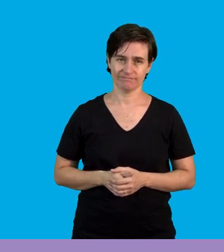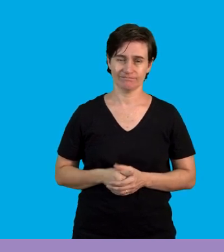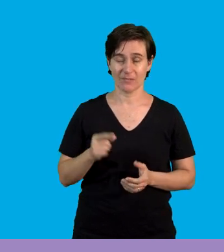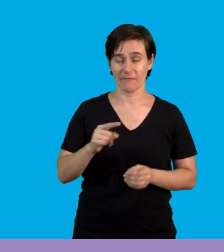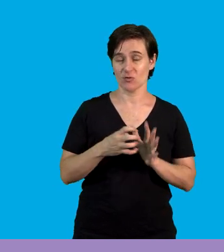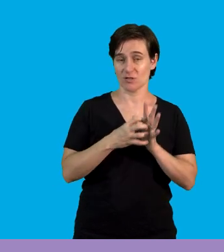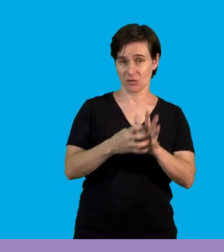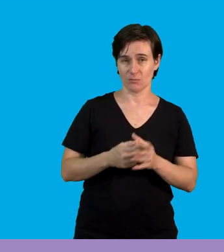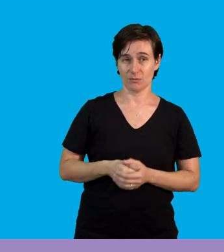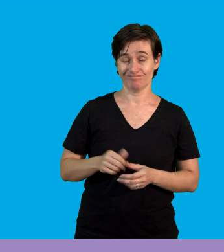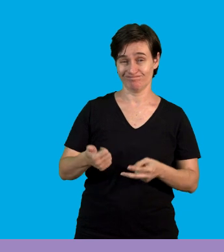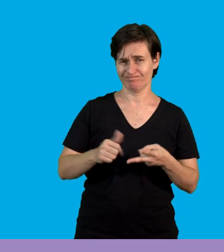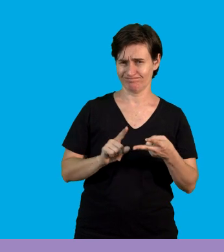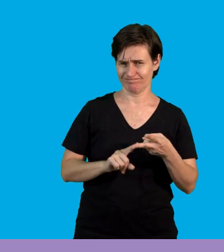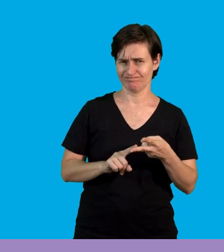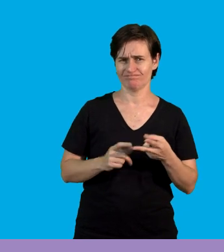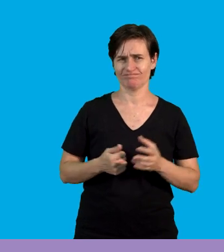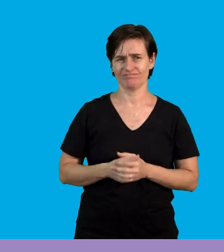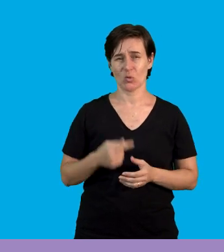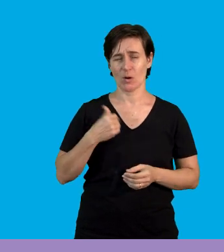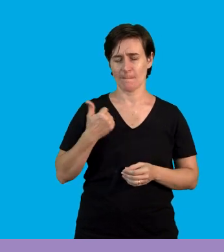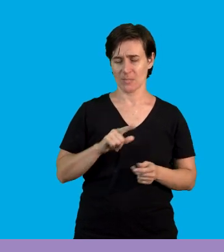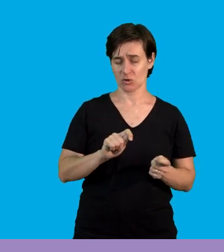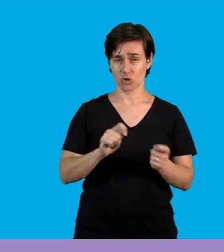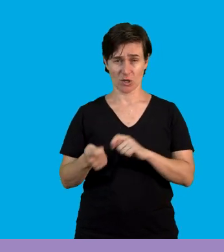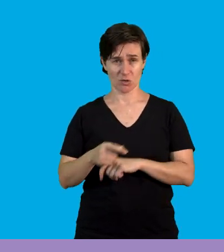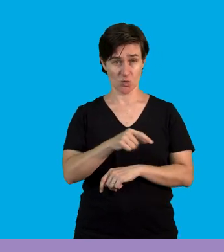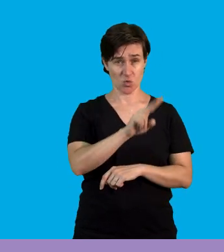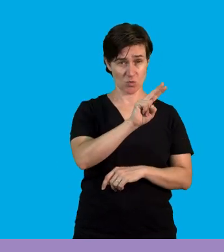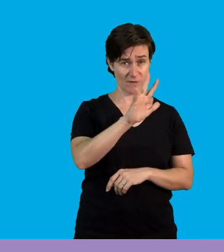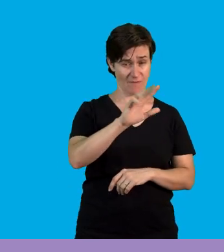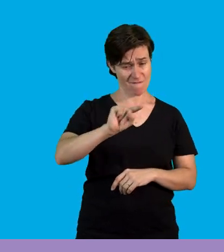the first example. The second one, we are to convert